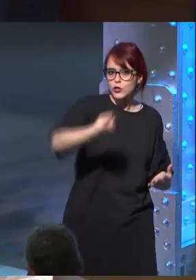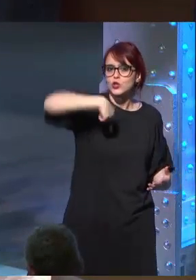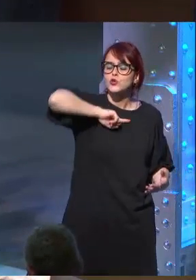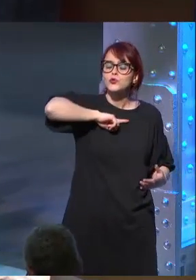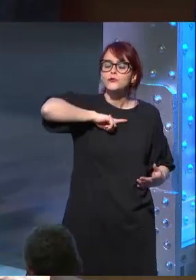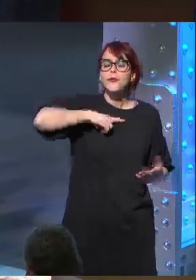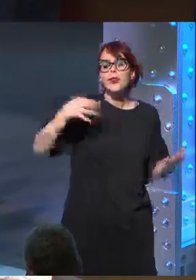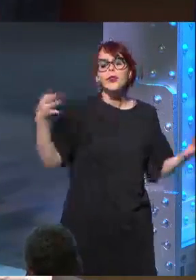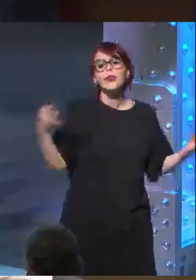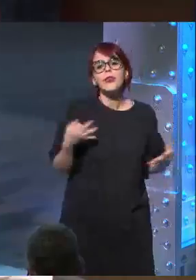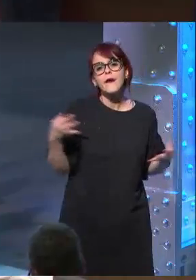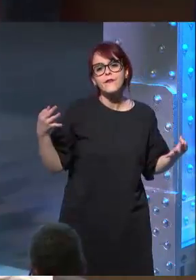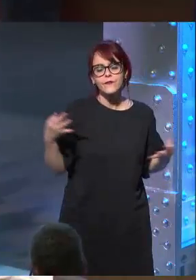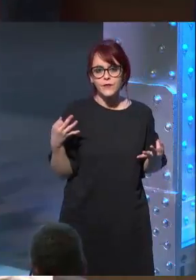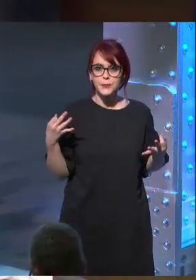of a technology,